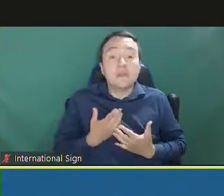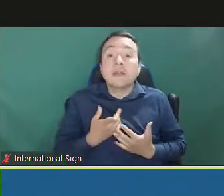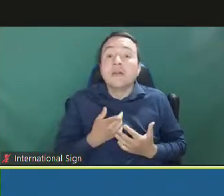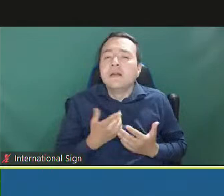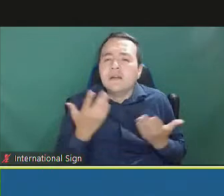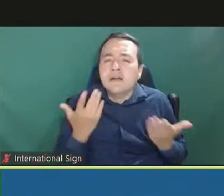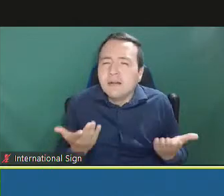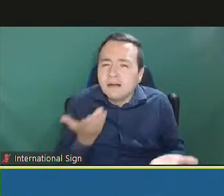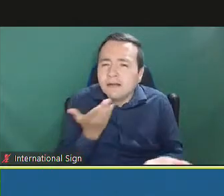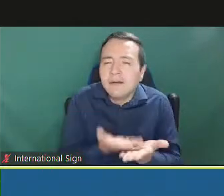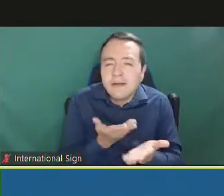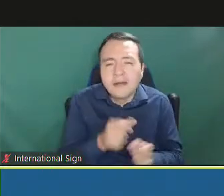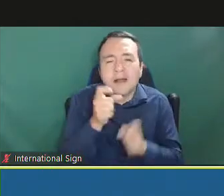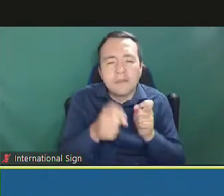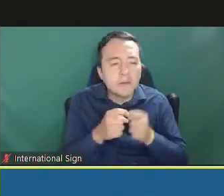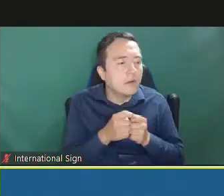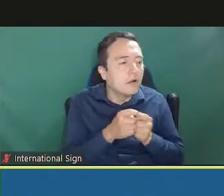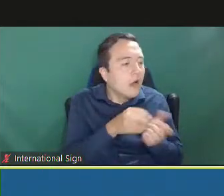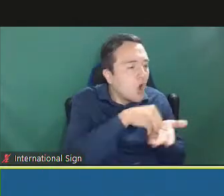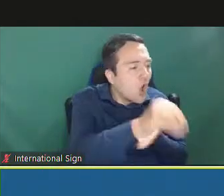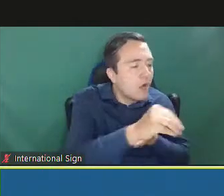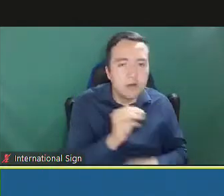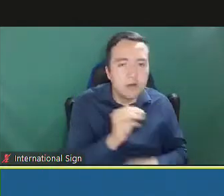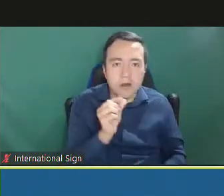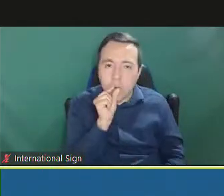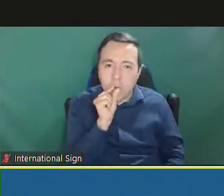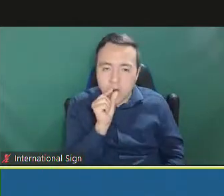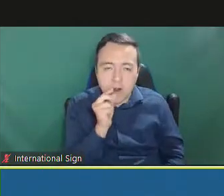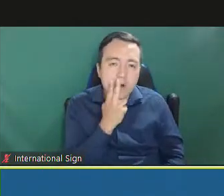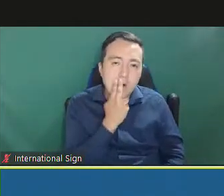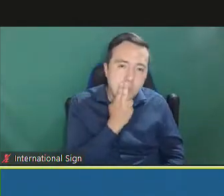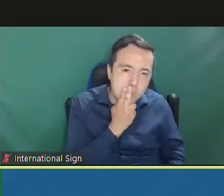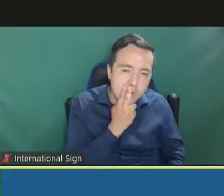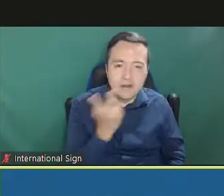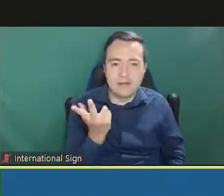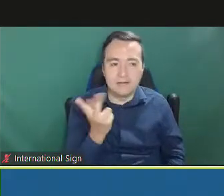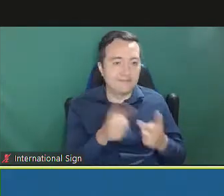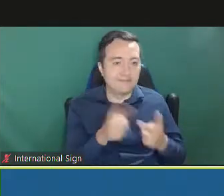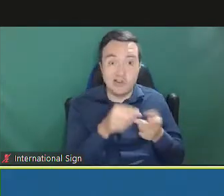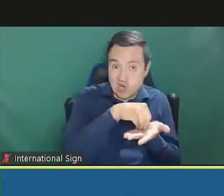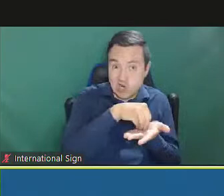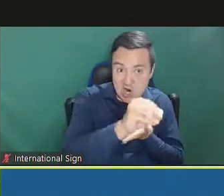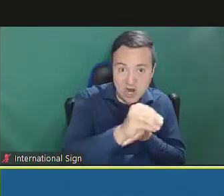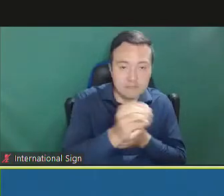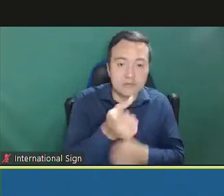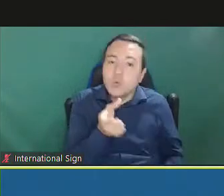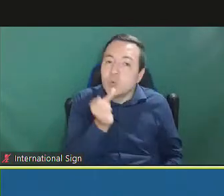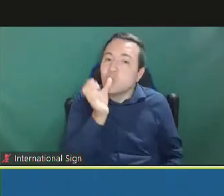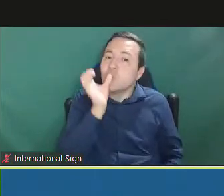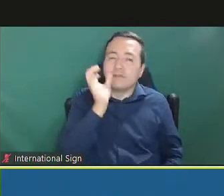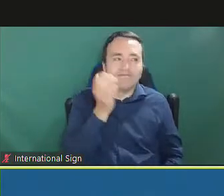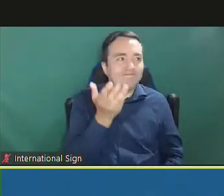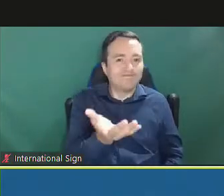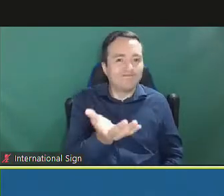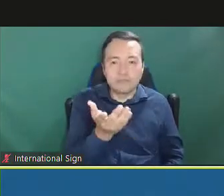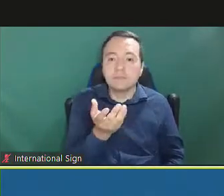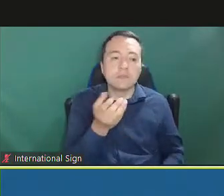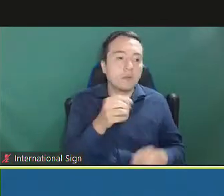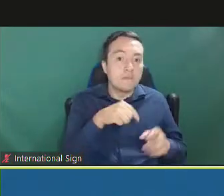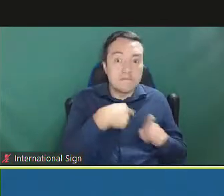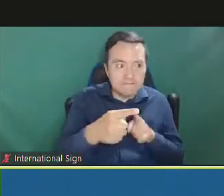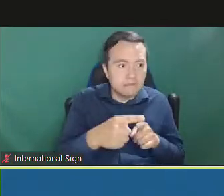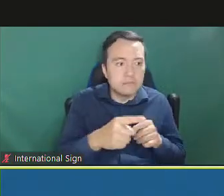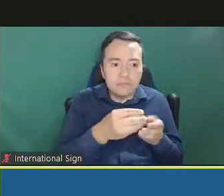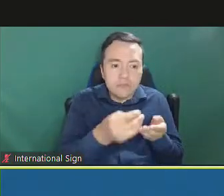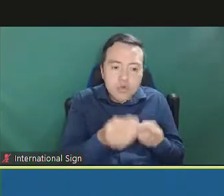use, and consumption of ultra-processed foods and drinks, as well as physical inactivity. It has also been impossible